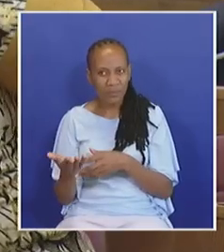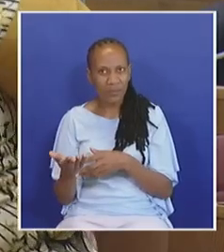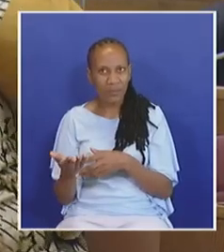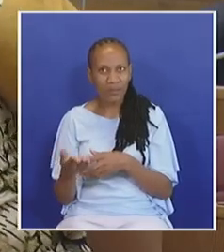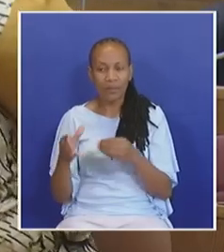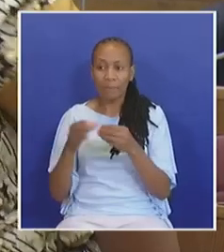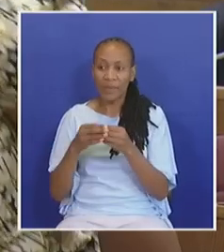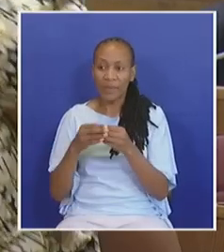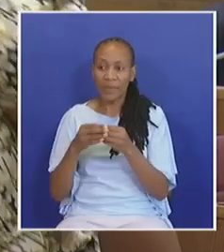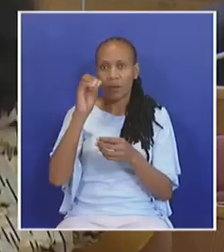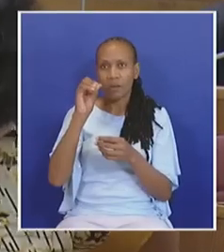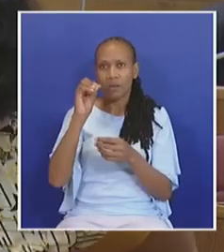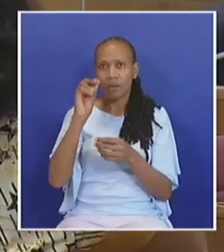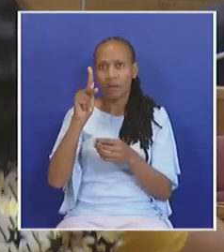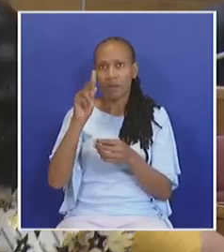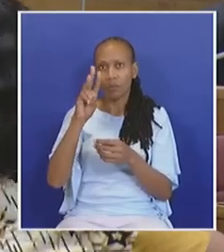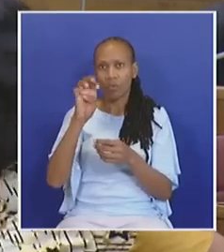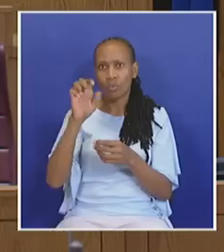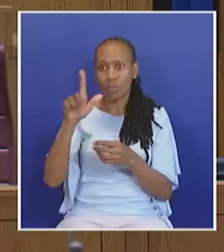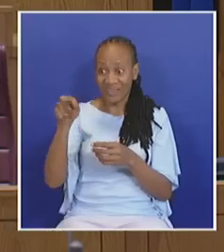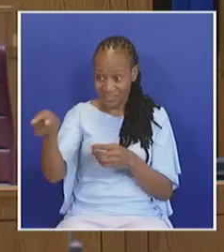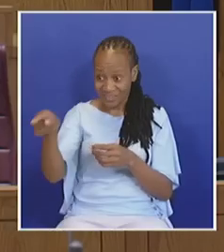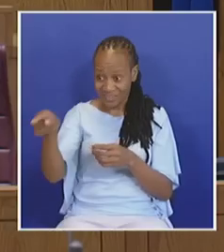Mkweli. Honorable who?